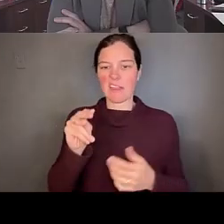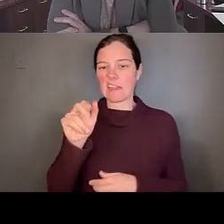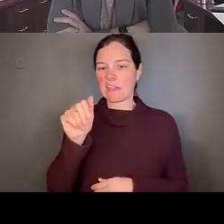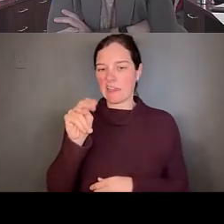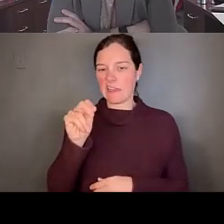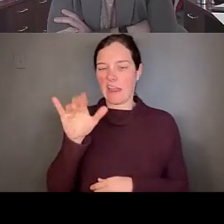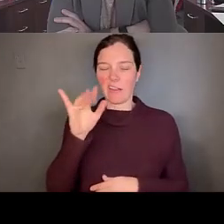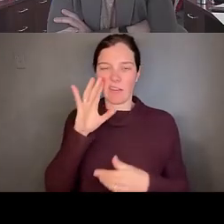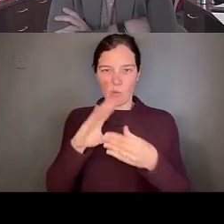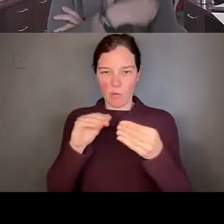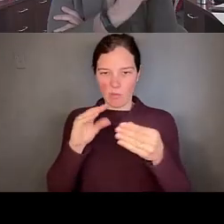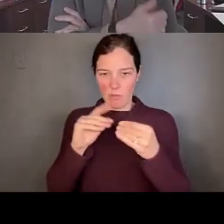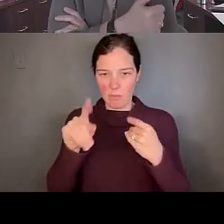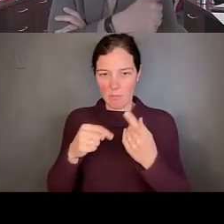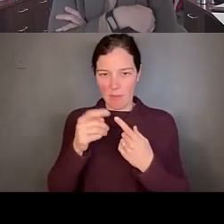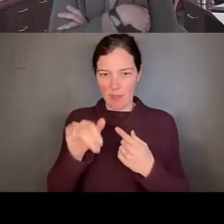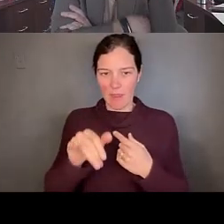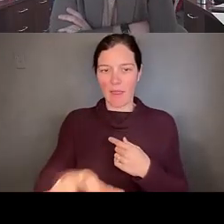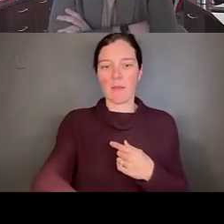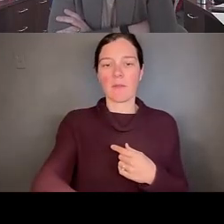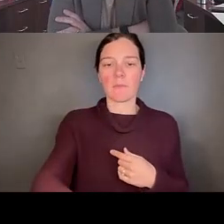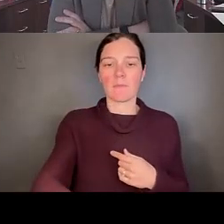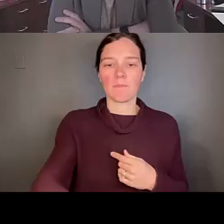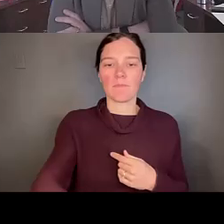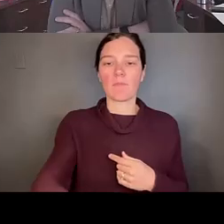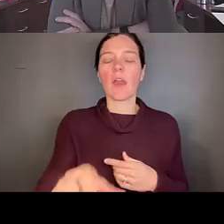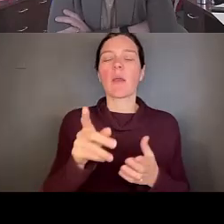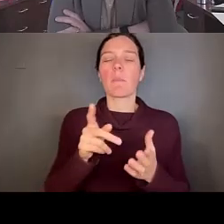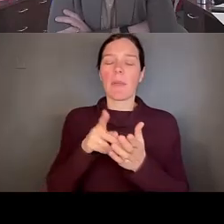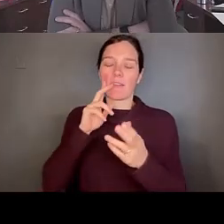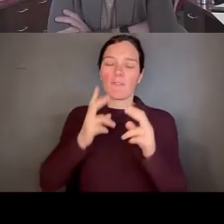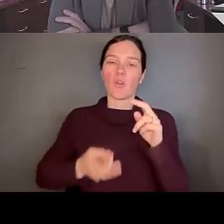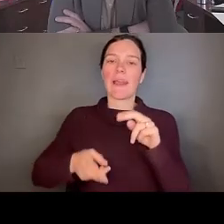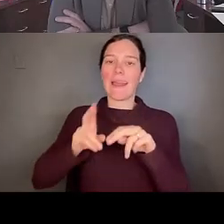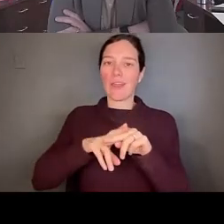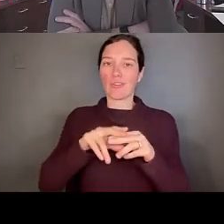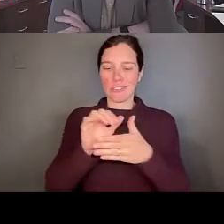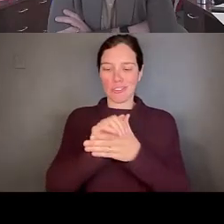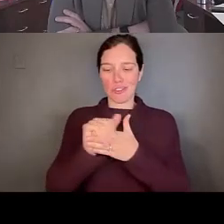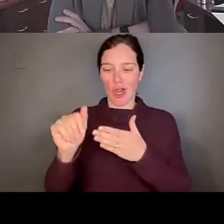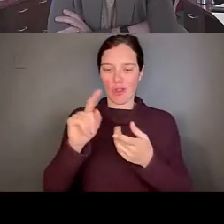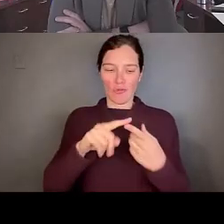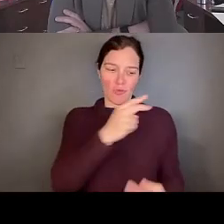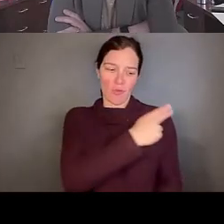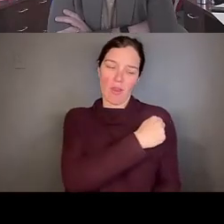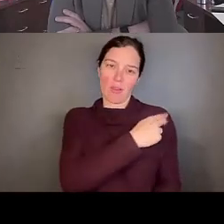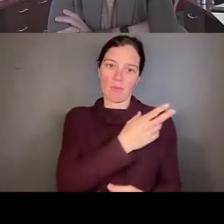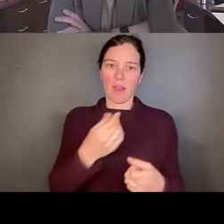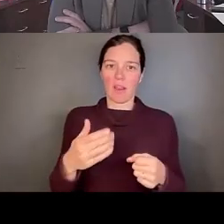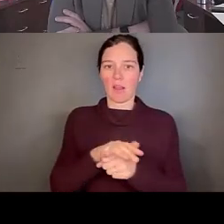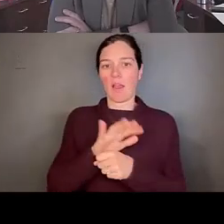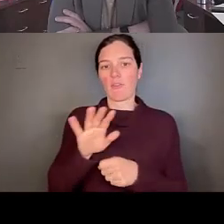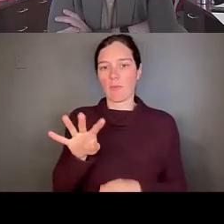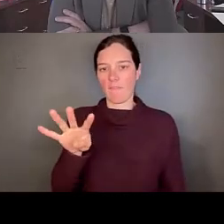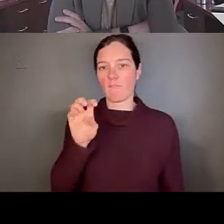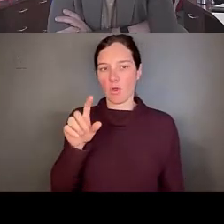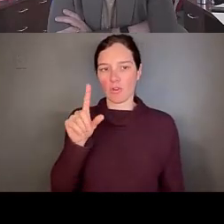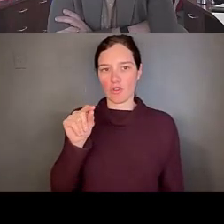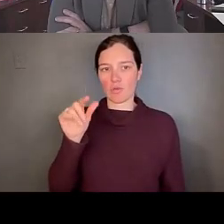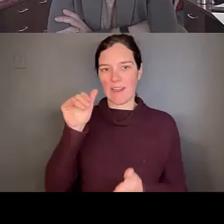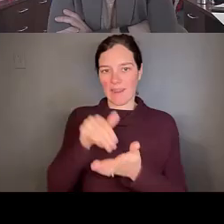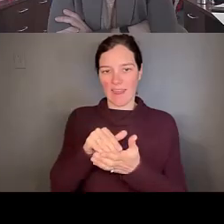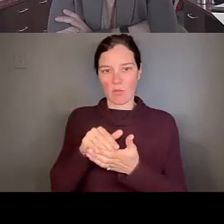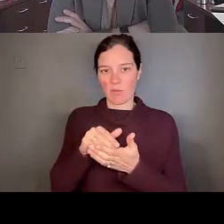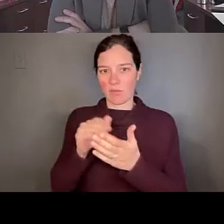through, but it pays for increasing dollars to our hospital, and it covers about 420,000